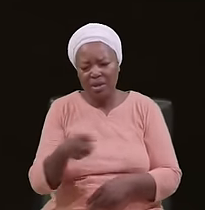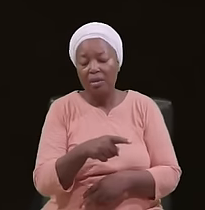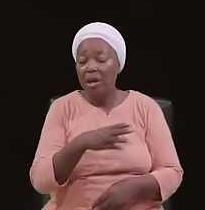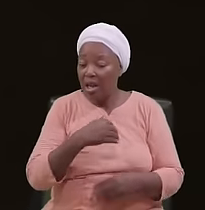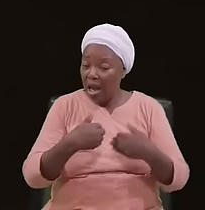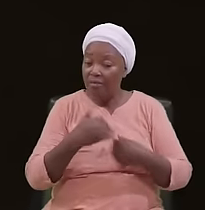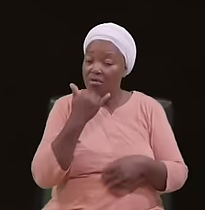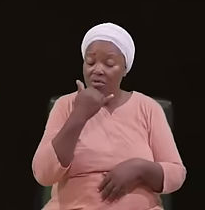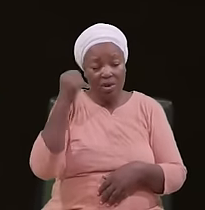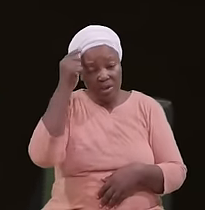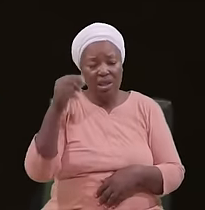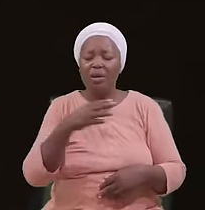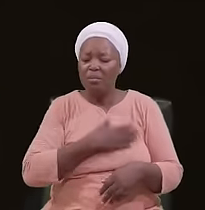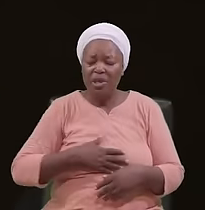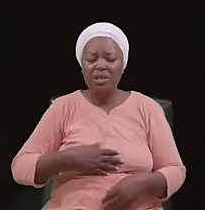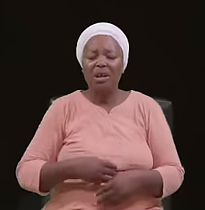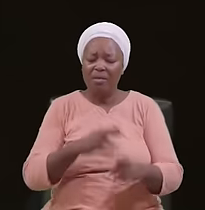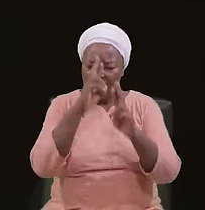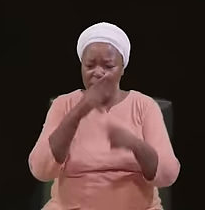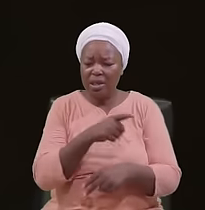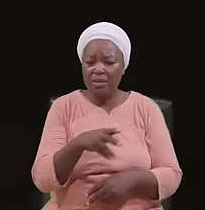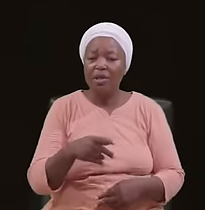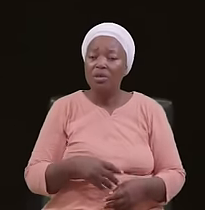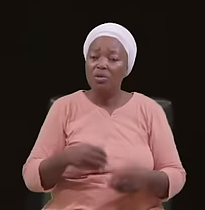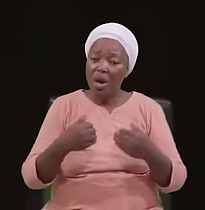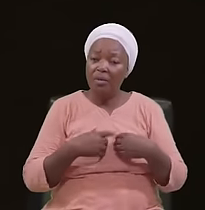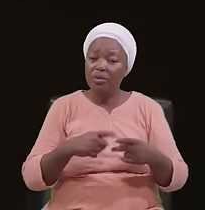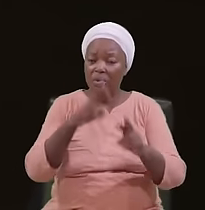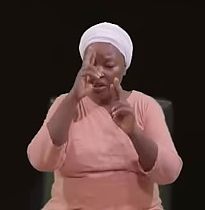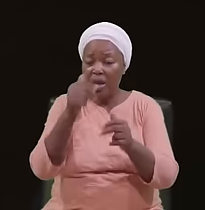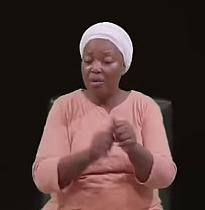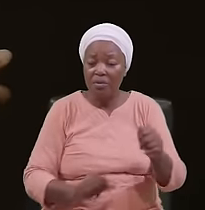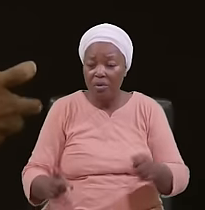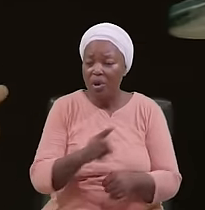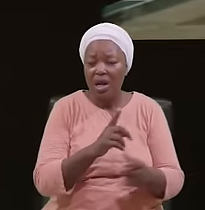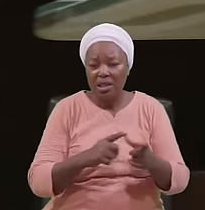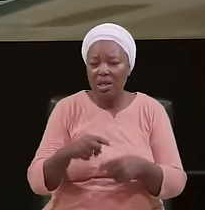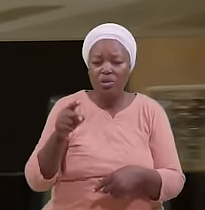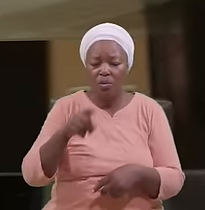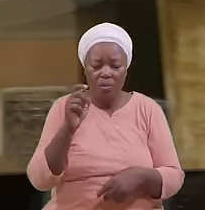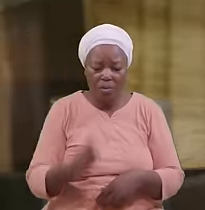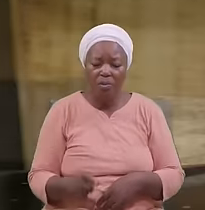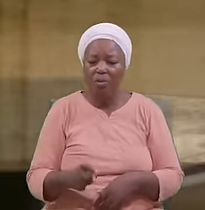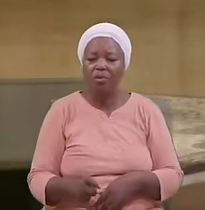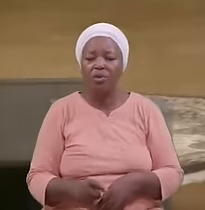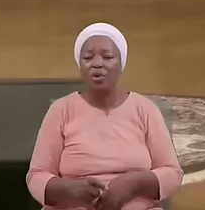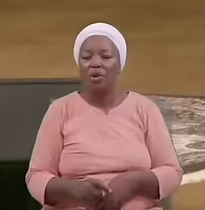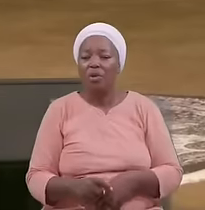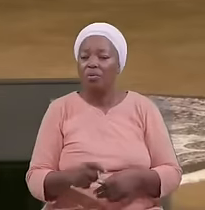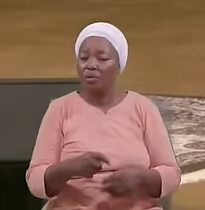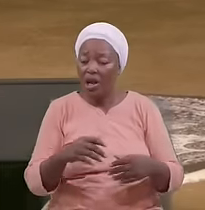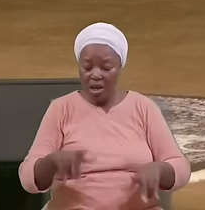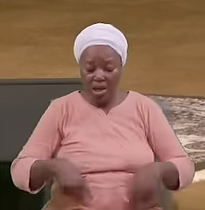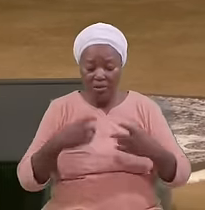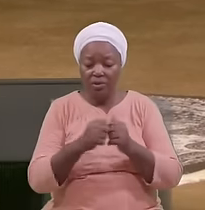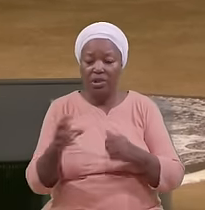them. If you're going to help people, you must respect them. And you must speak to them in love. And as they